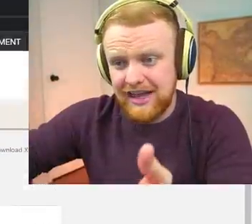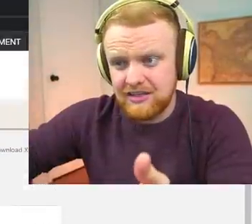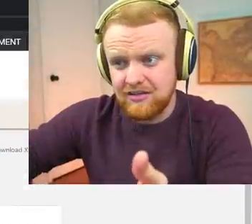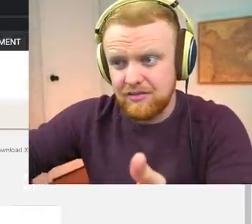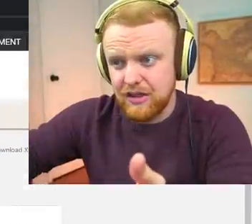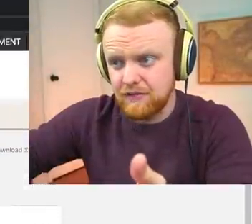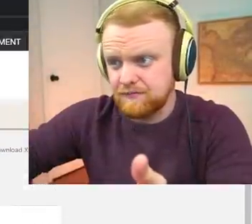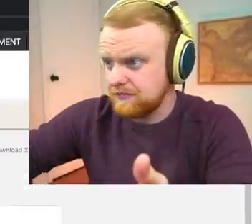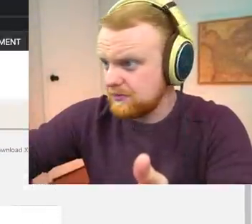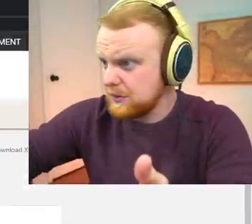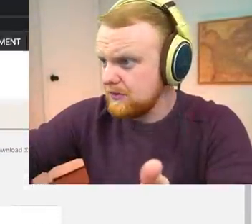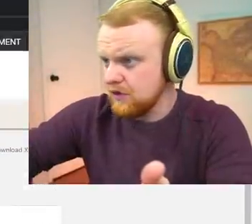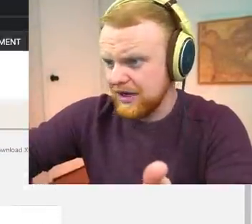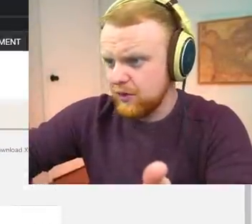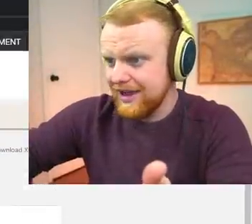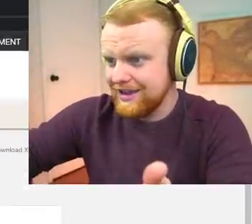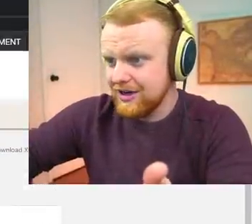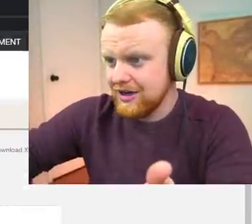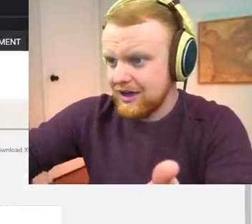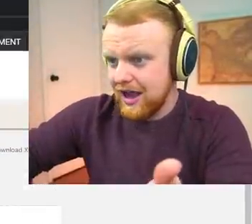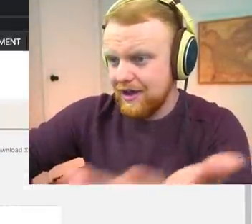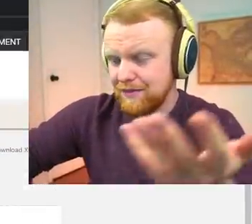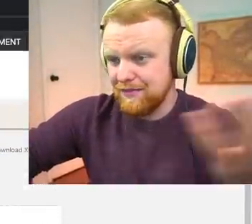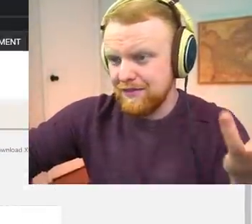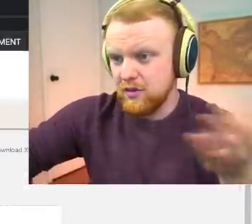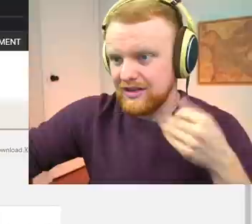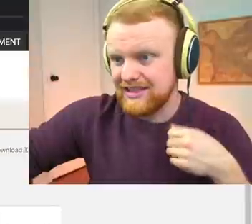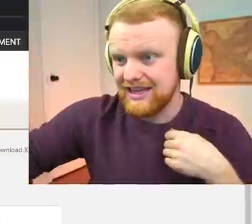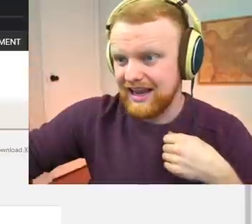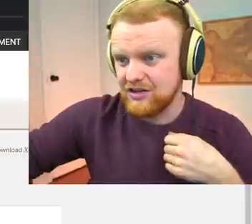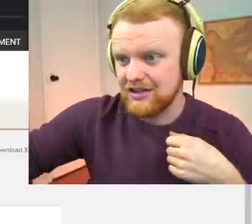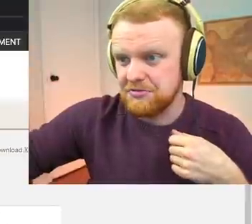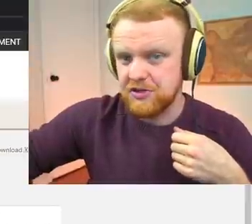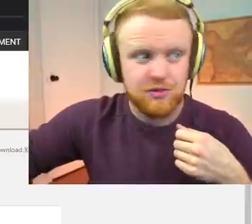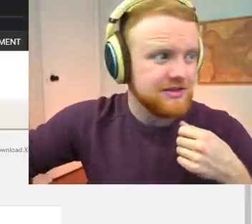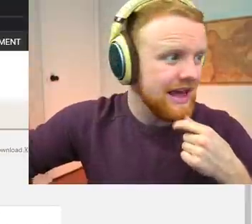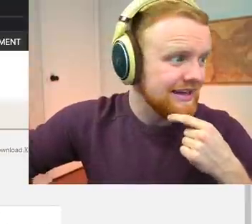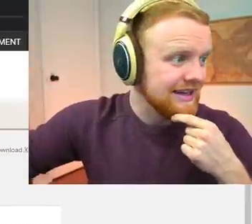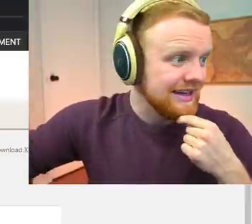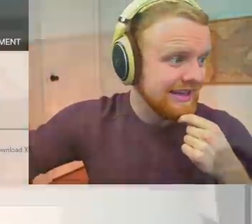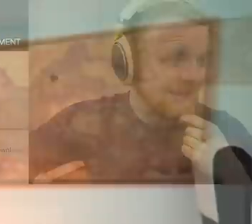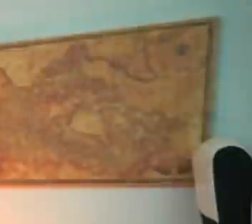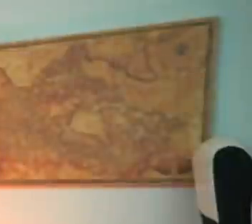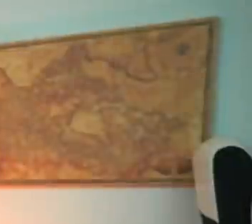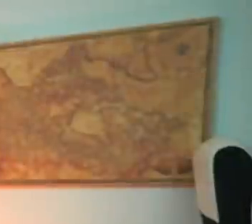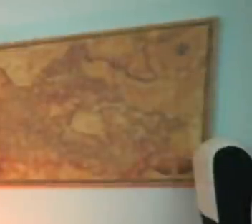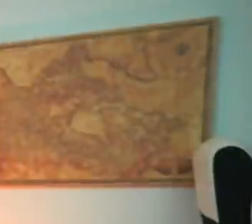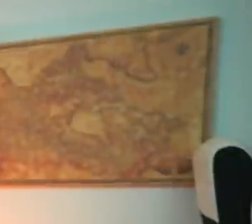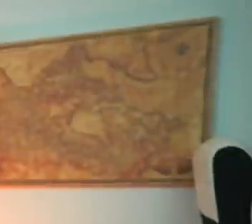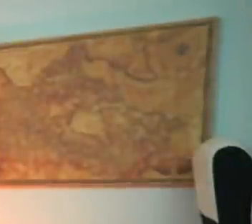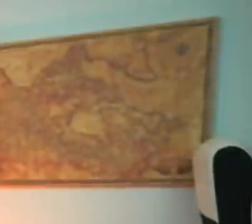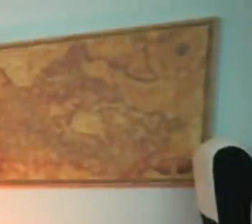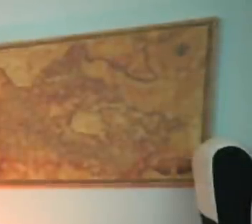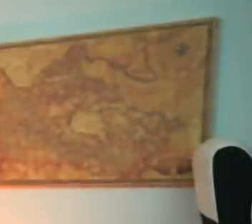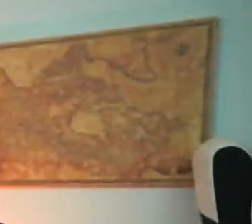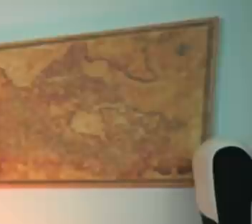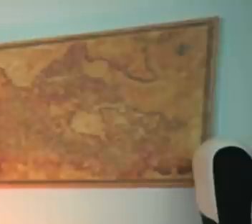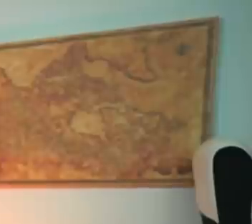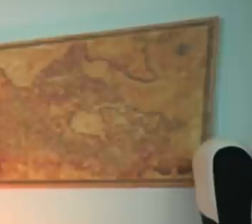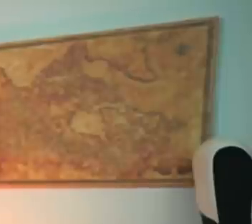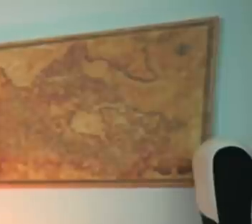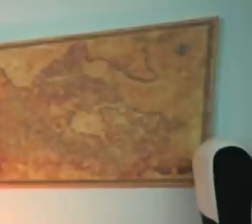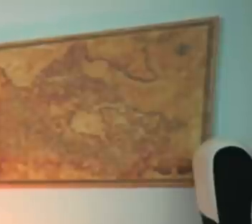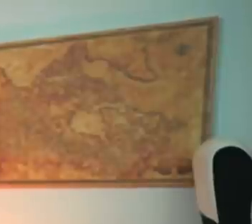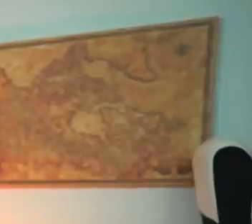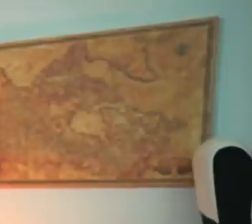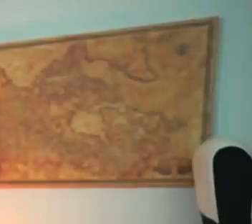actual text of the bill right away here, but maybe once they actually introduce that in the House of Commons today, well, then I'm going